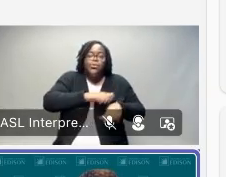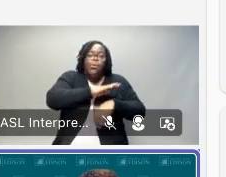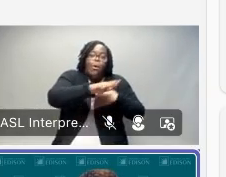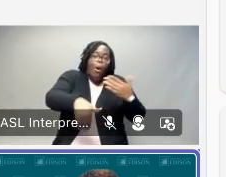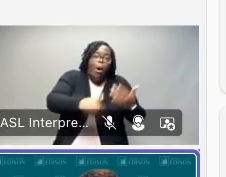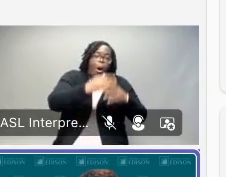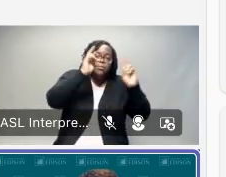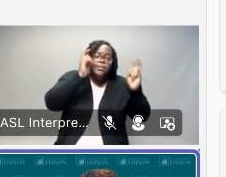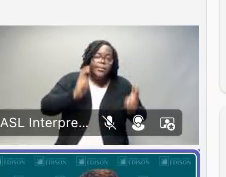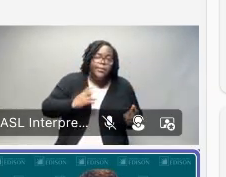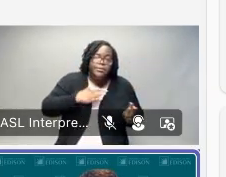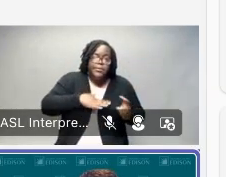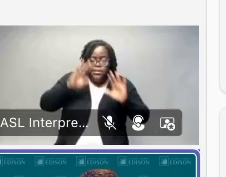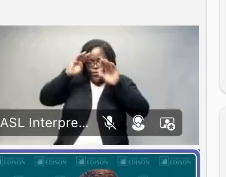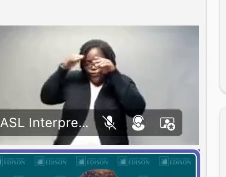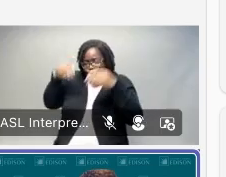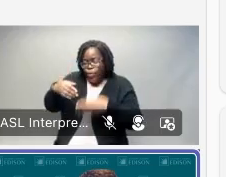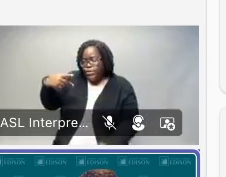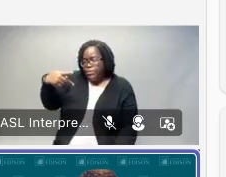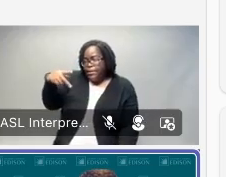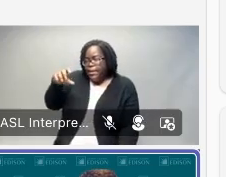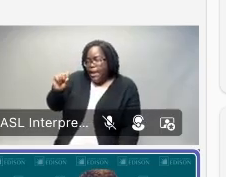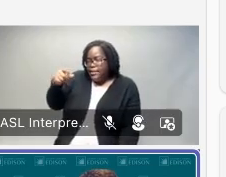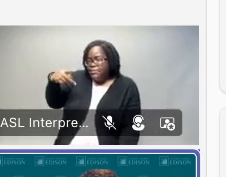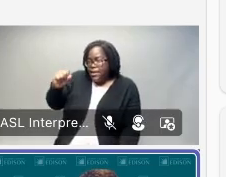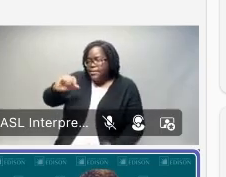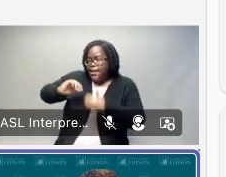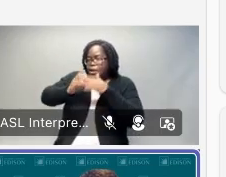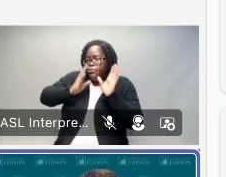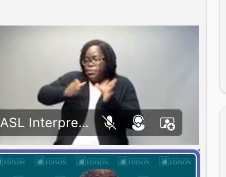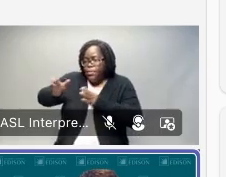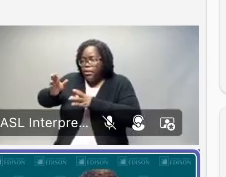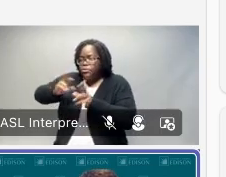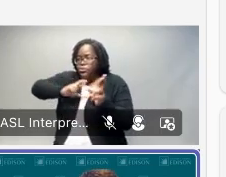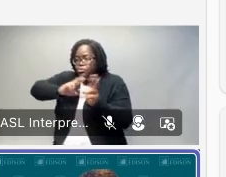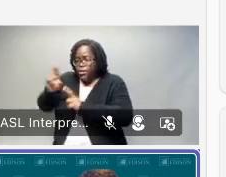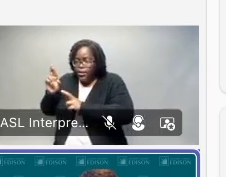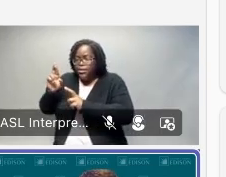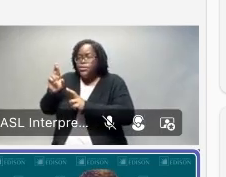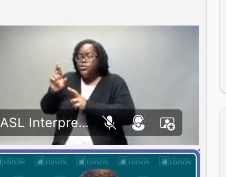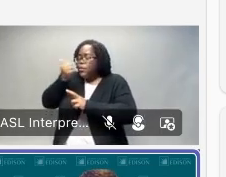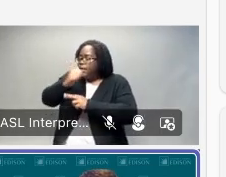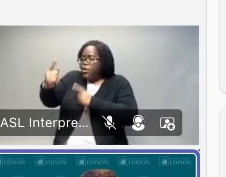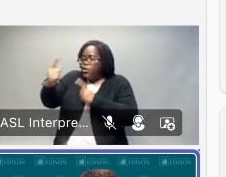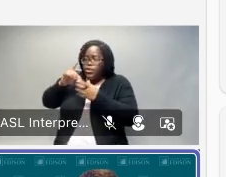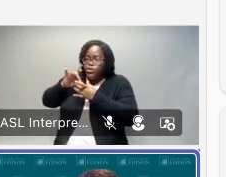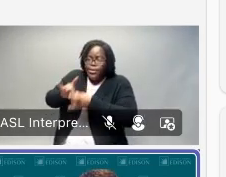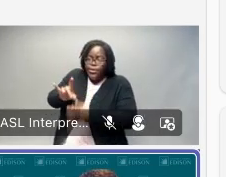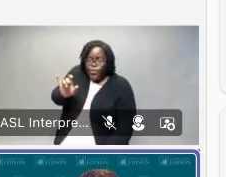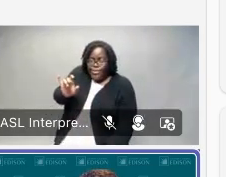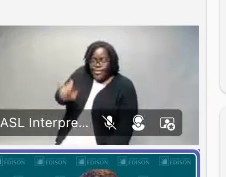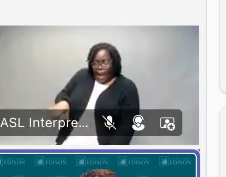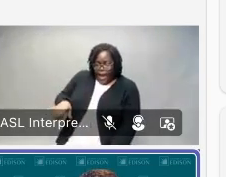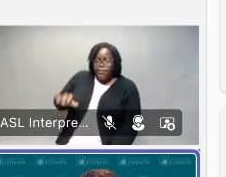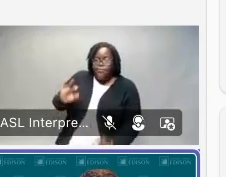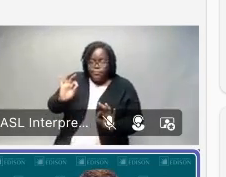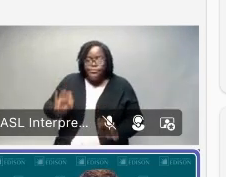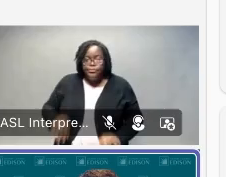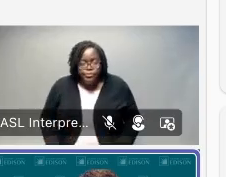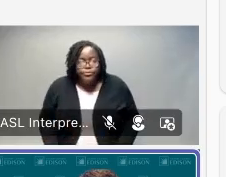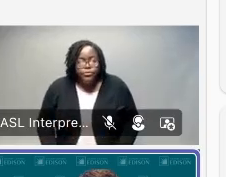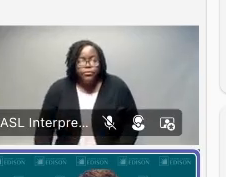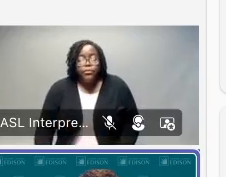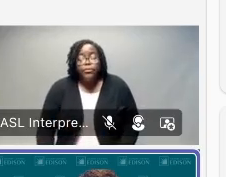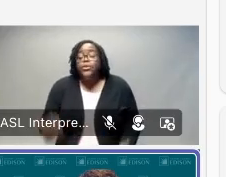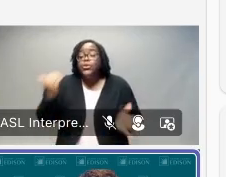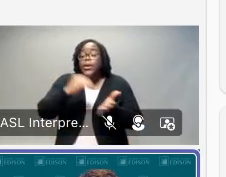so we want to try to stick to the PSPS preparedness so that we can answer questions for those of you that have joined to learn more.